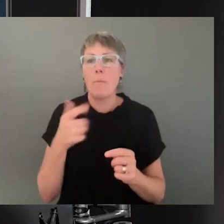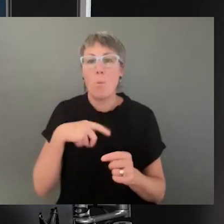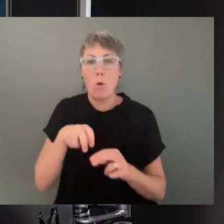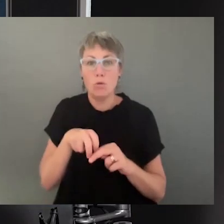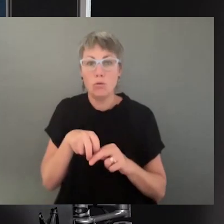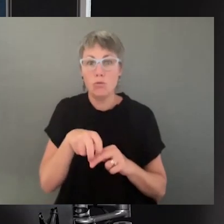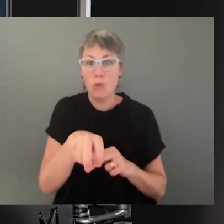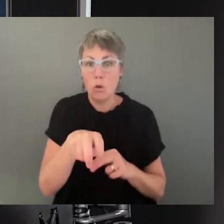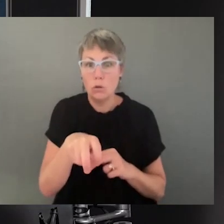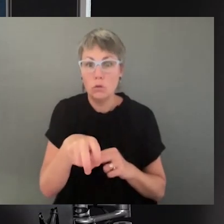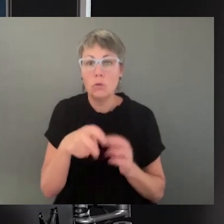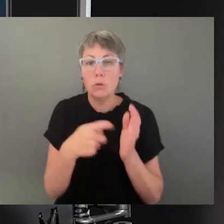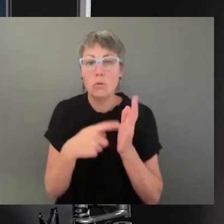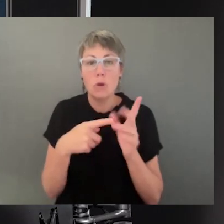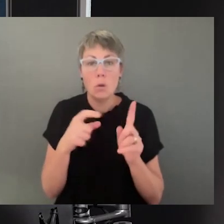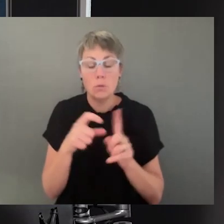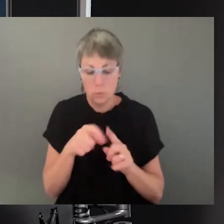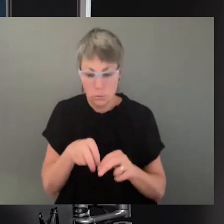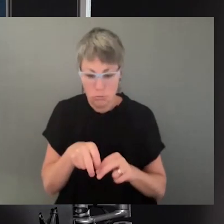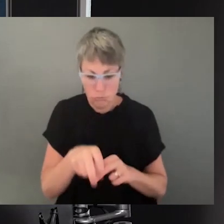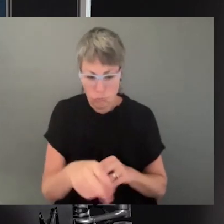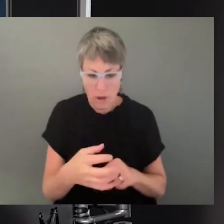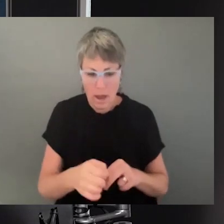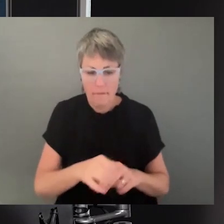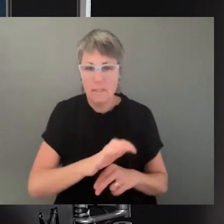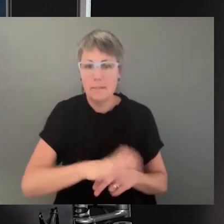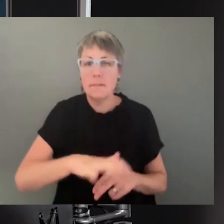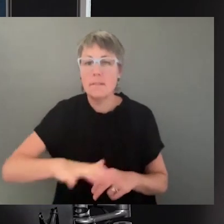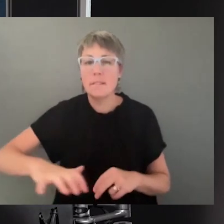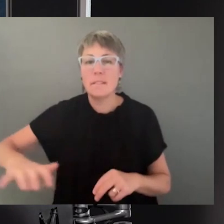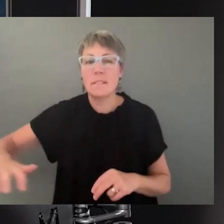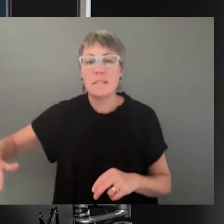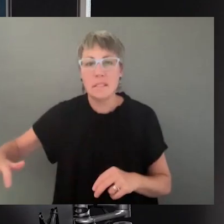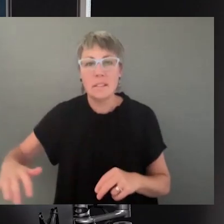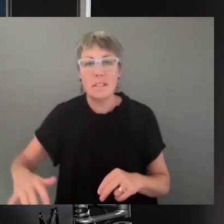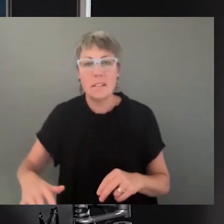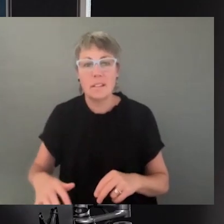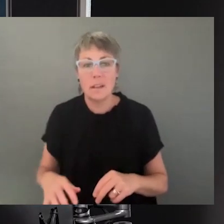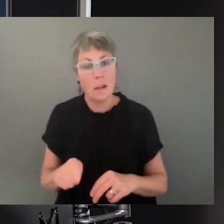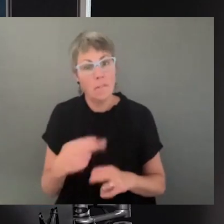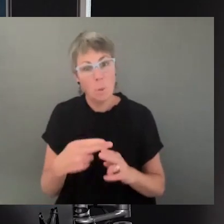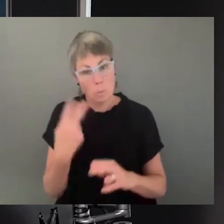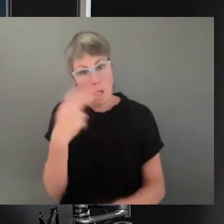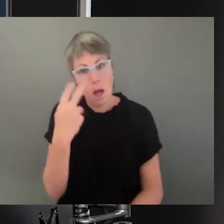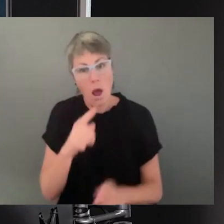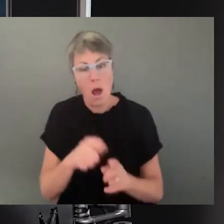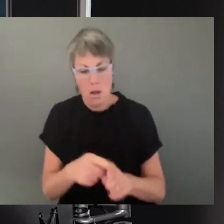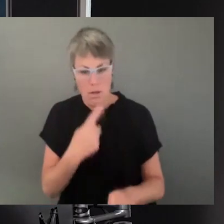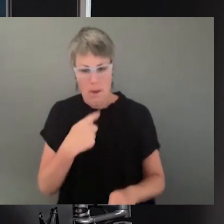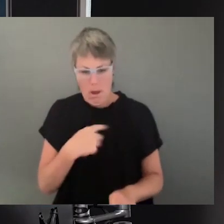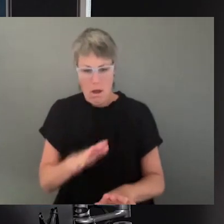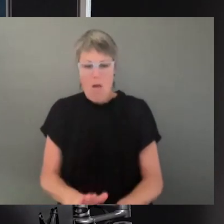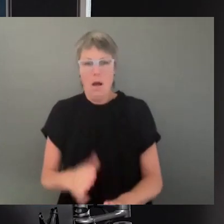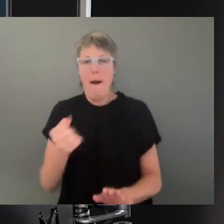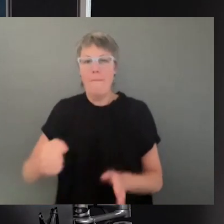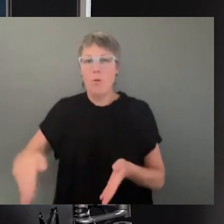are attempting to find your way. They were originally designed for people who are blind or have low